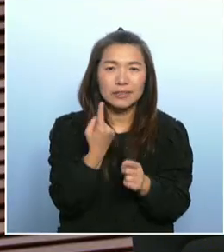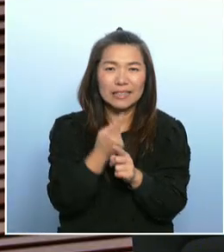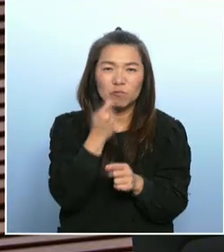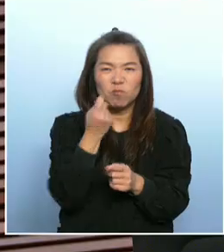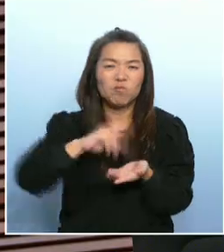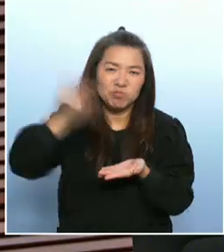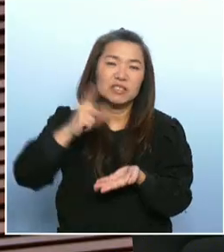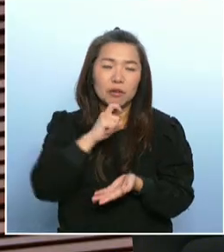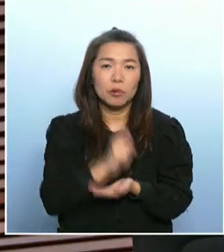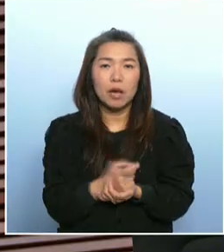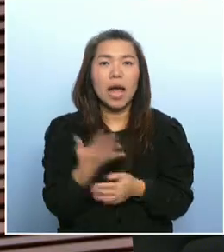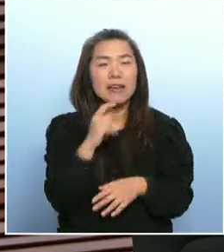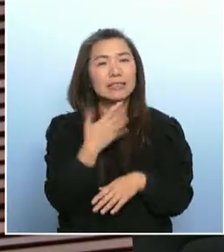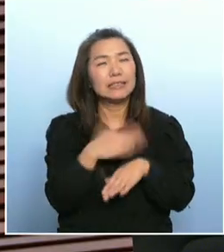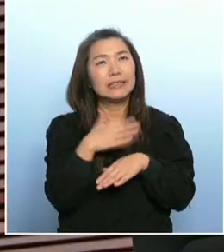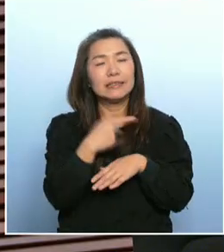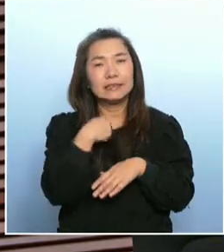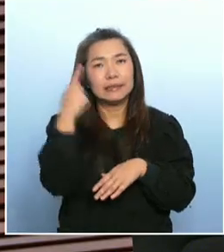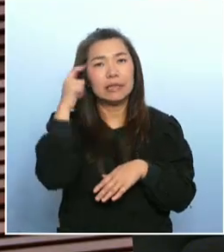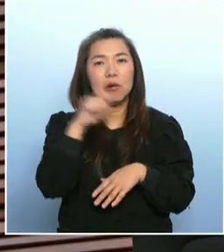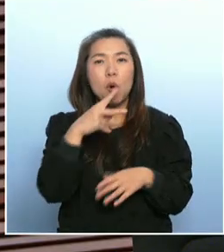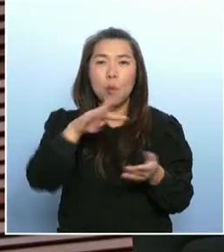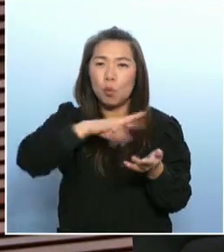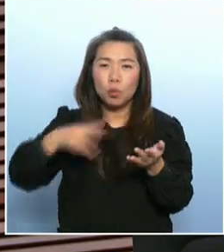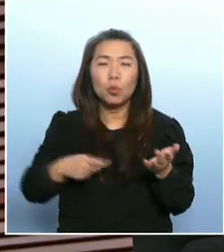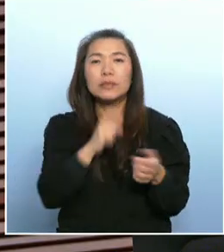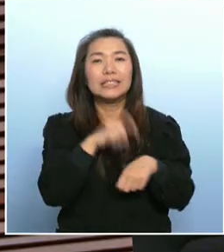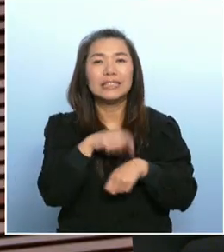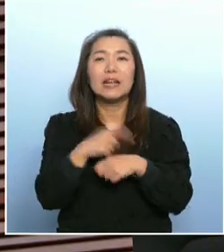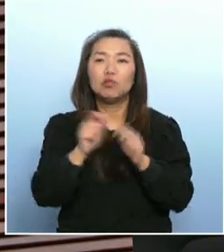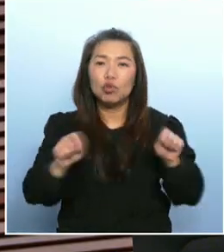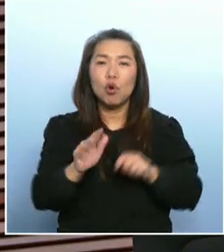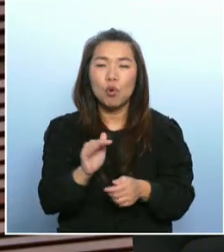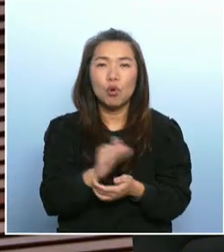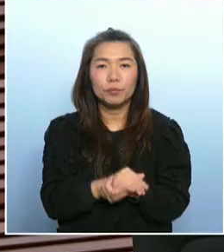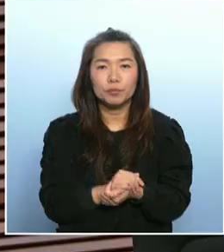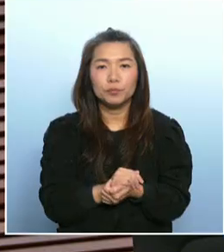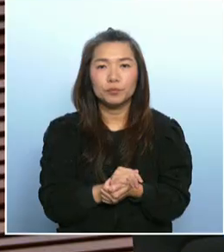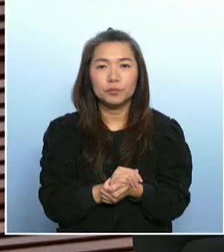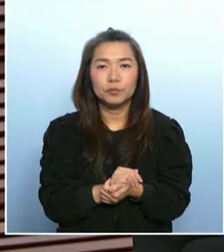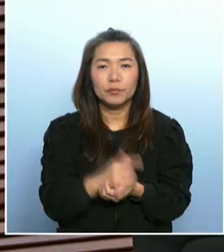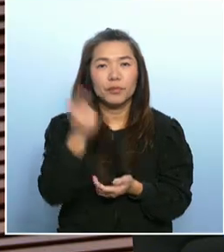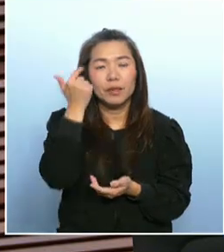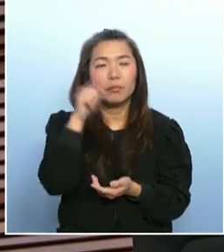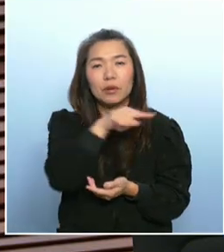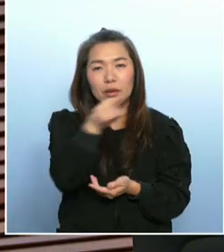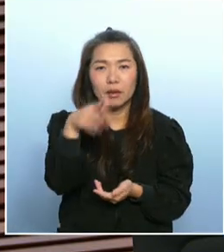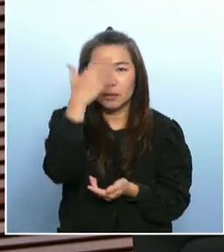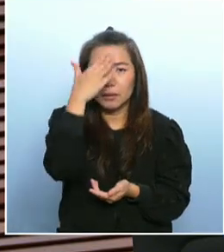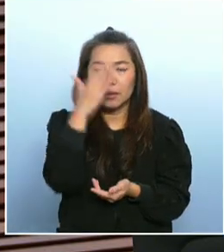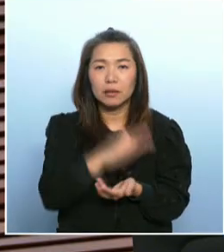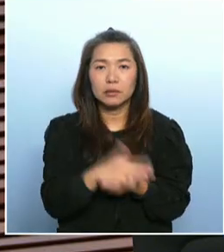affect our estimates because in the past, the turnover time is much shorter.